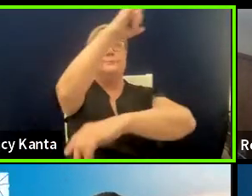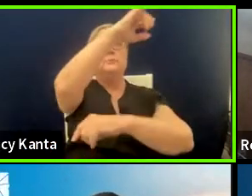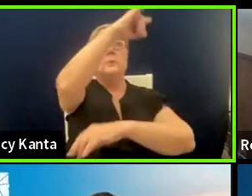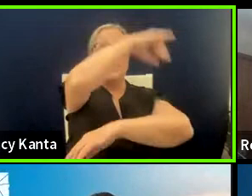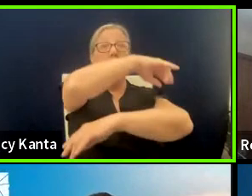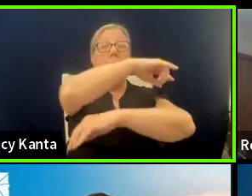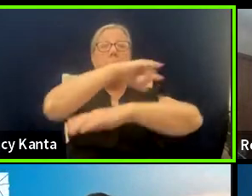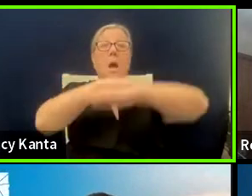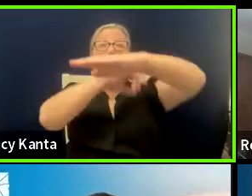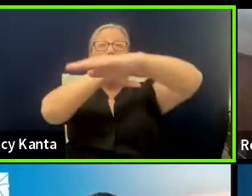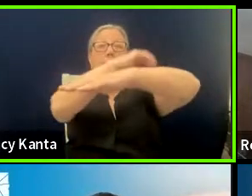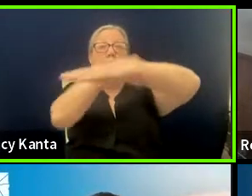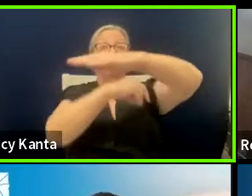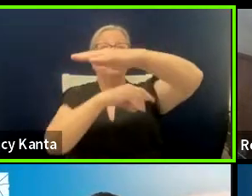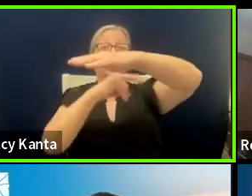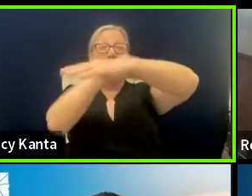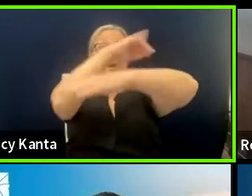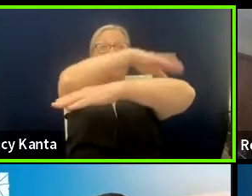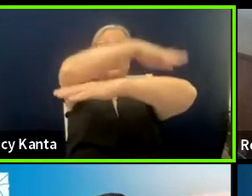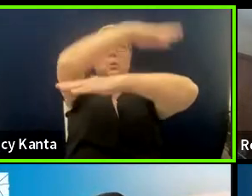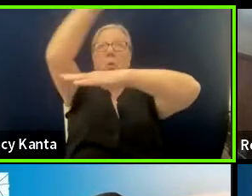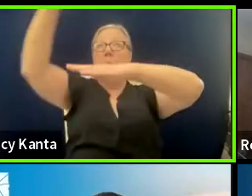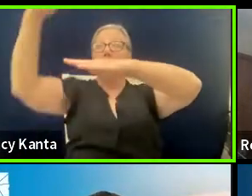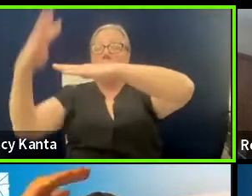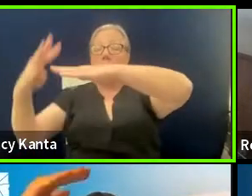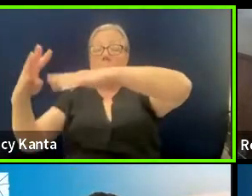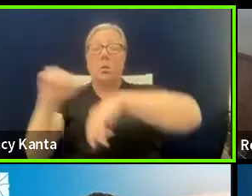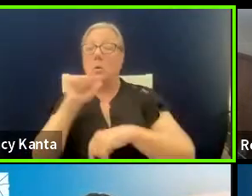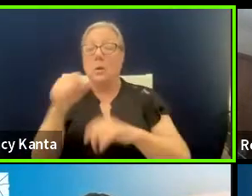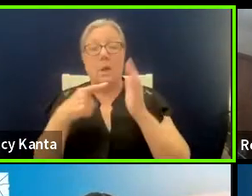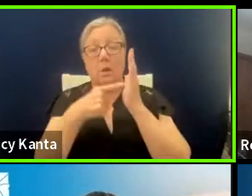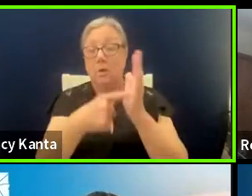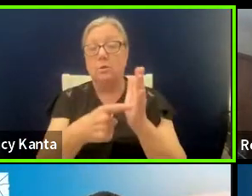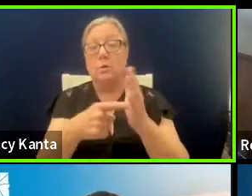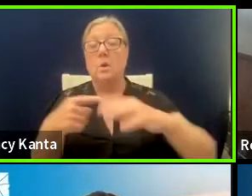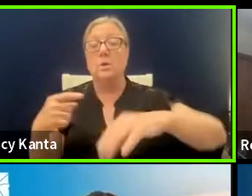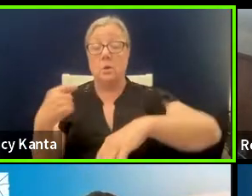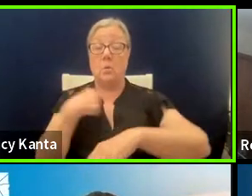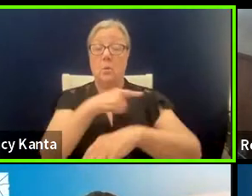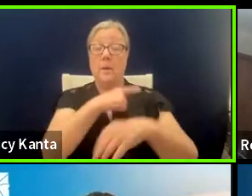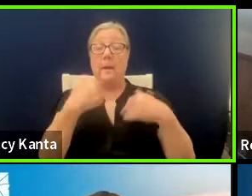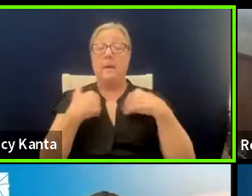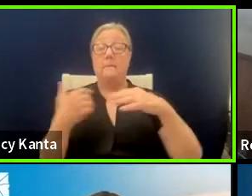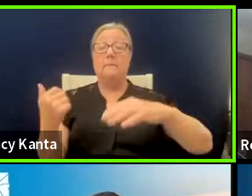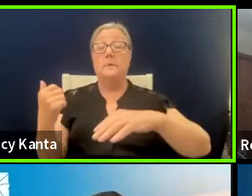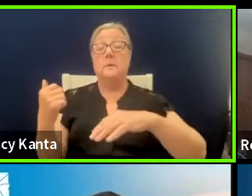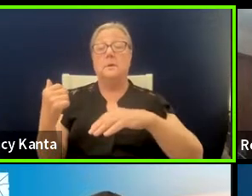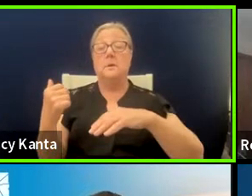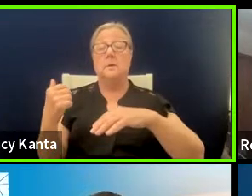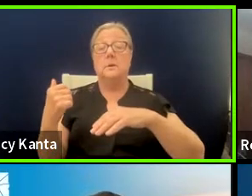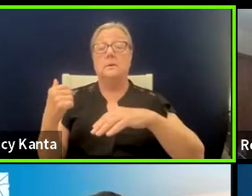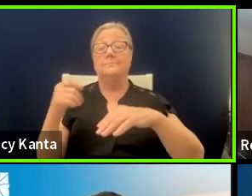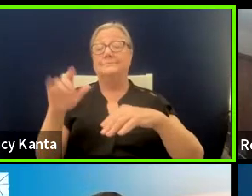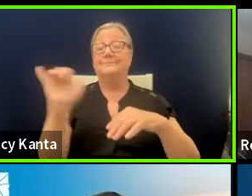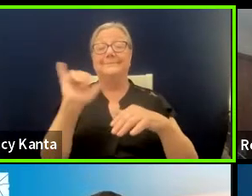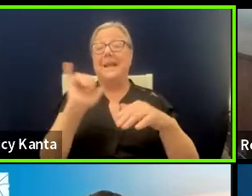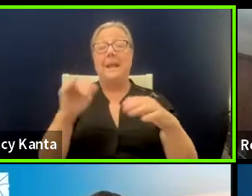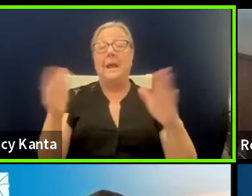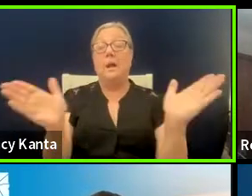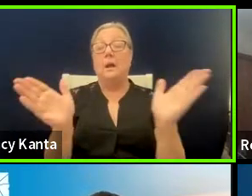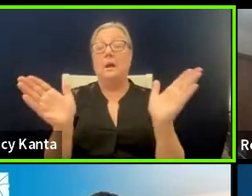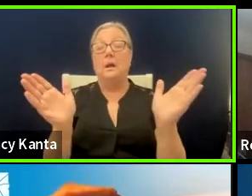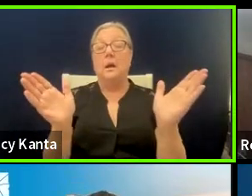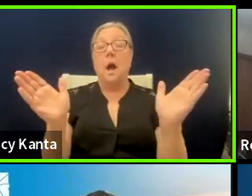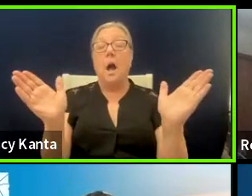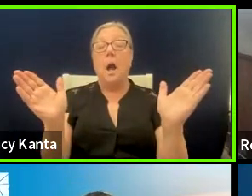due to the airport restrictions we've got from FAA. So we have basically a kind of a box that we have to fit in that we can